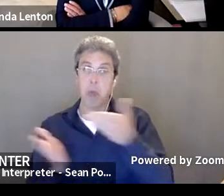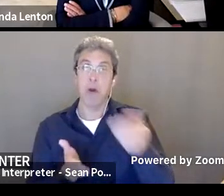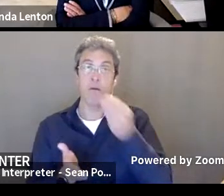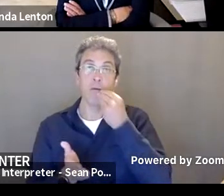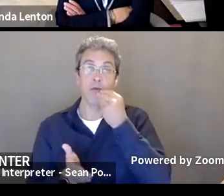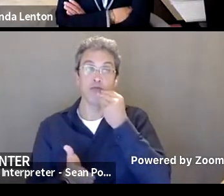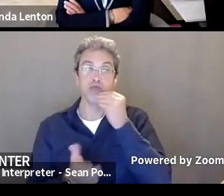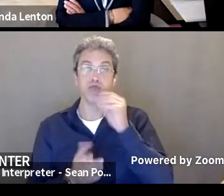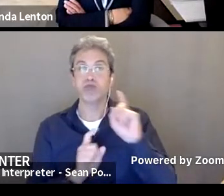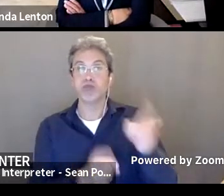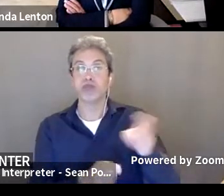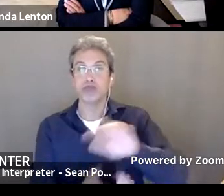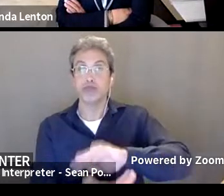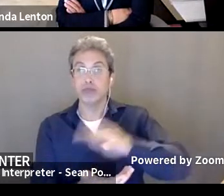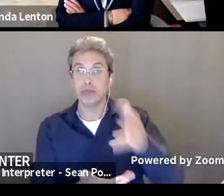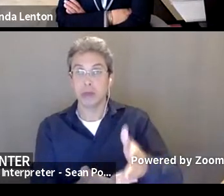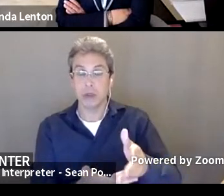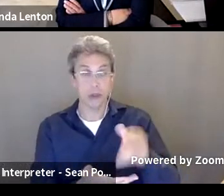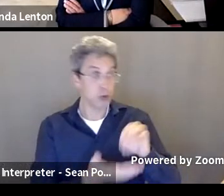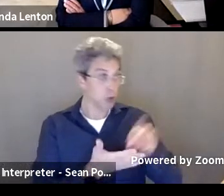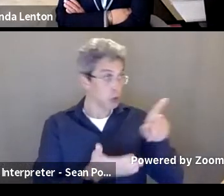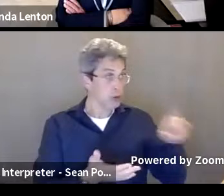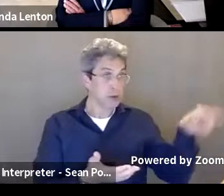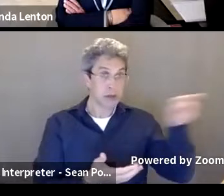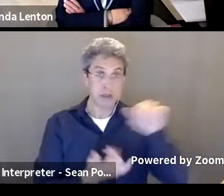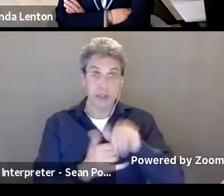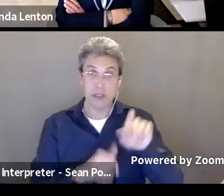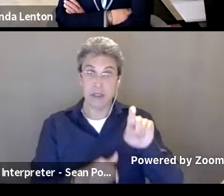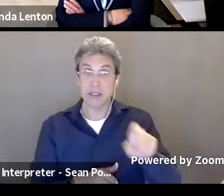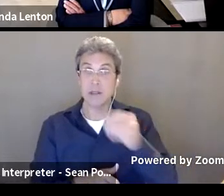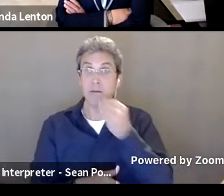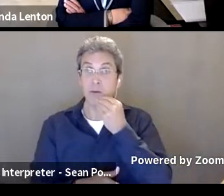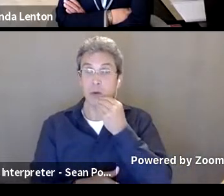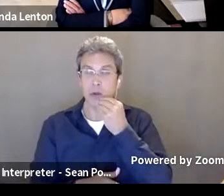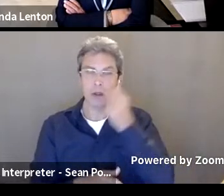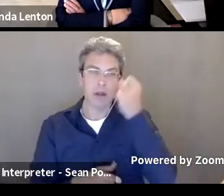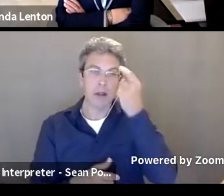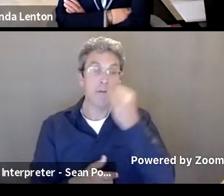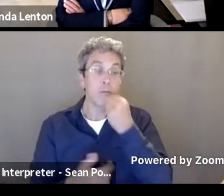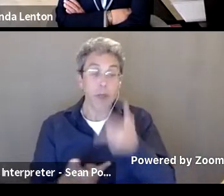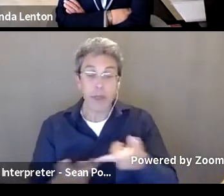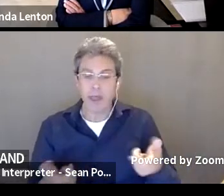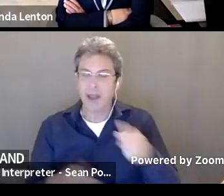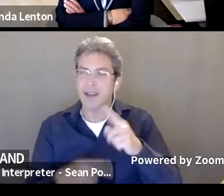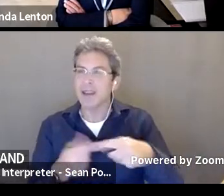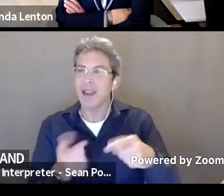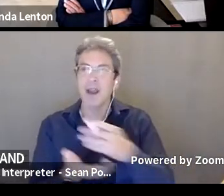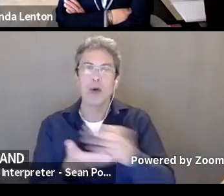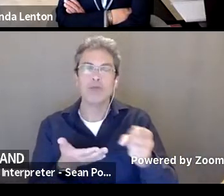in need of non-perishable food, and if people would like to make a donation, how would they do that?